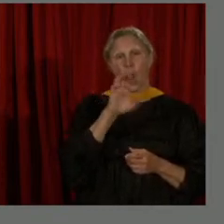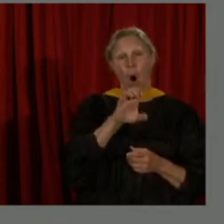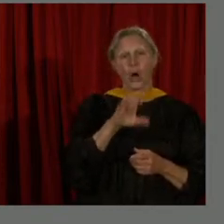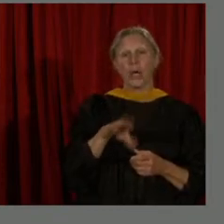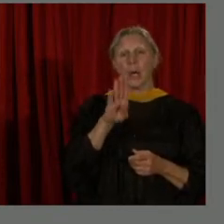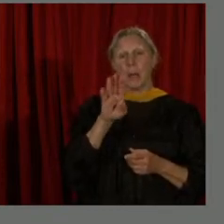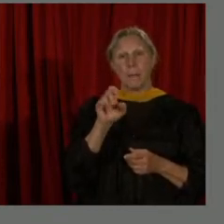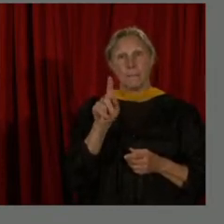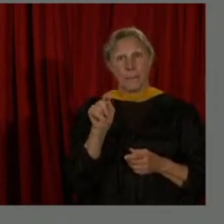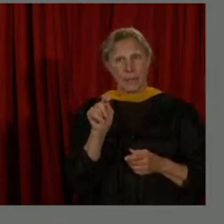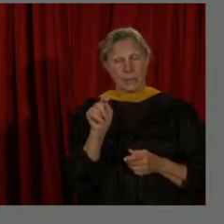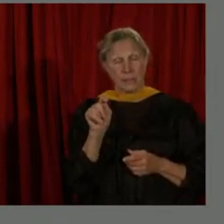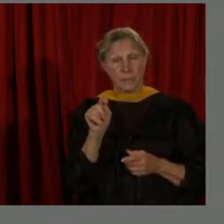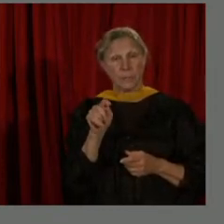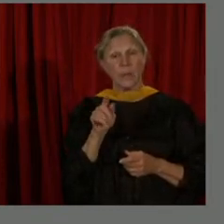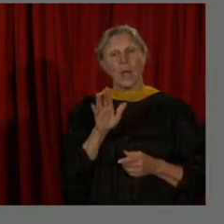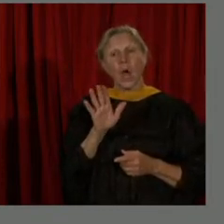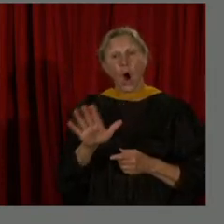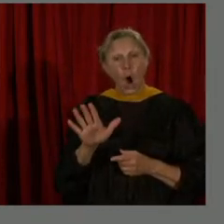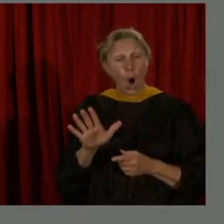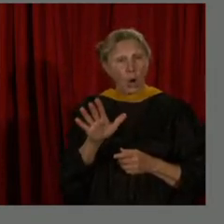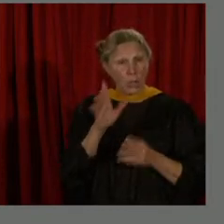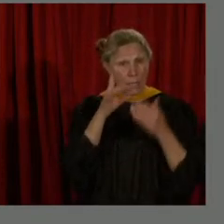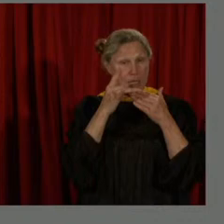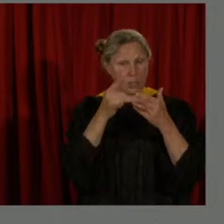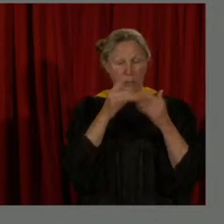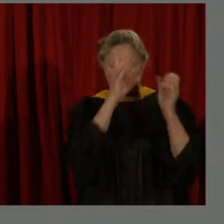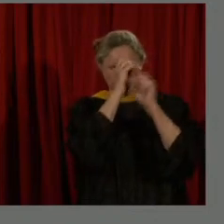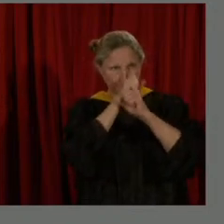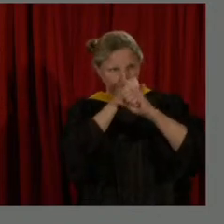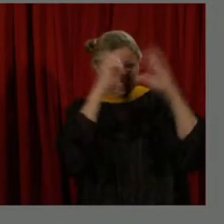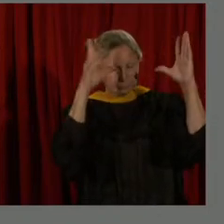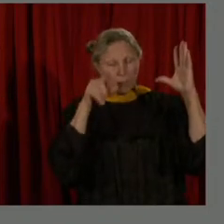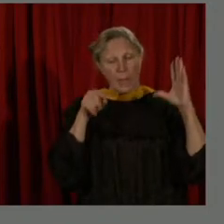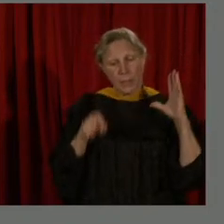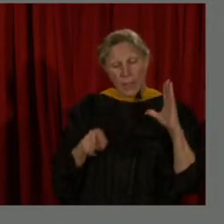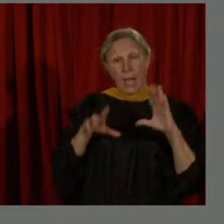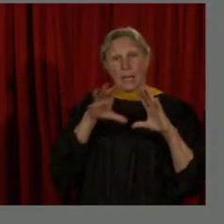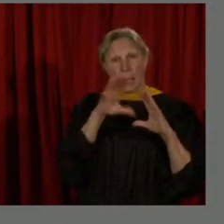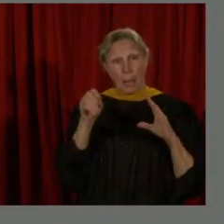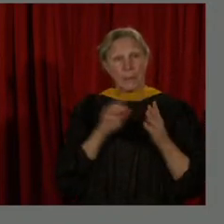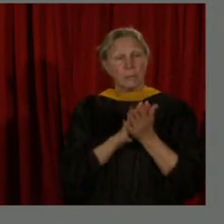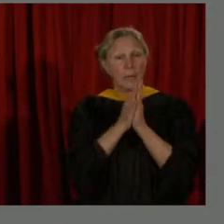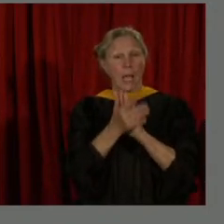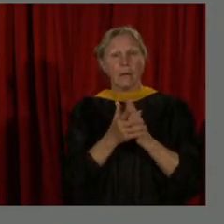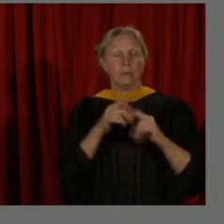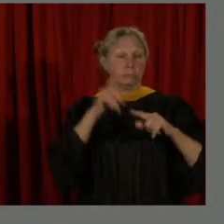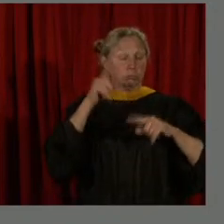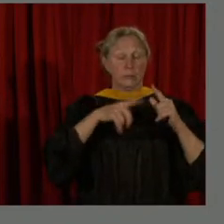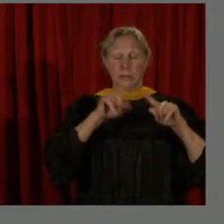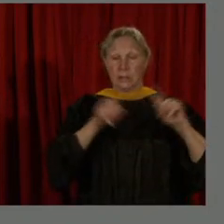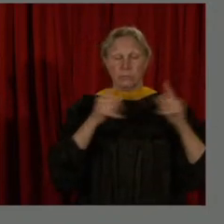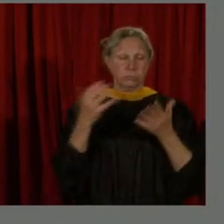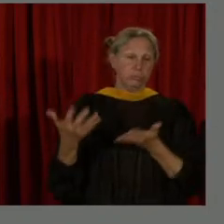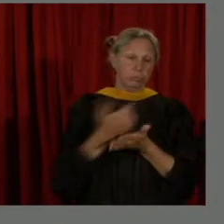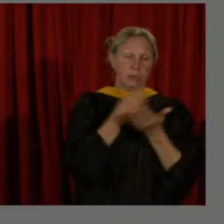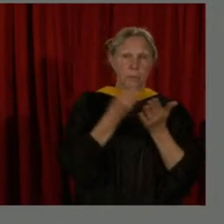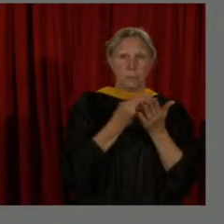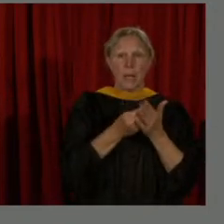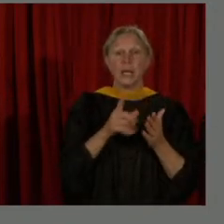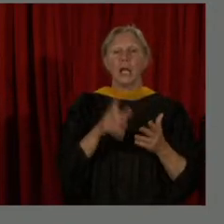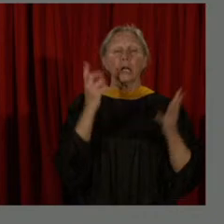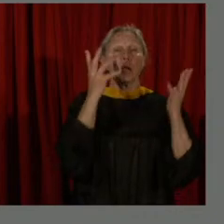ArcBest. Under her visionary leadership, ArcBest has evolved into a multi-billion dollar integrated logistics